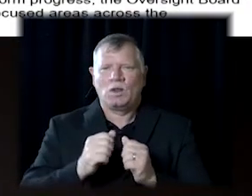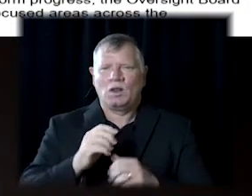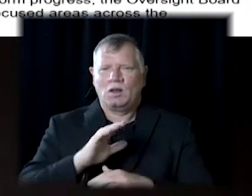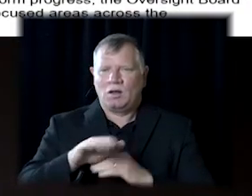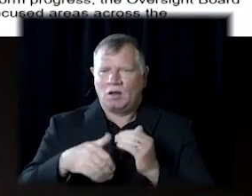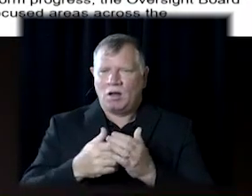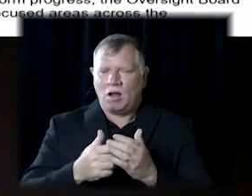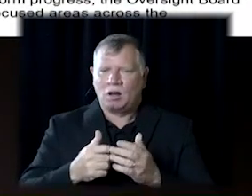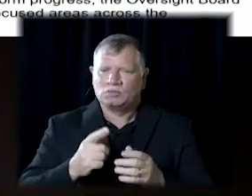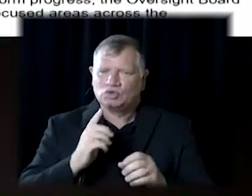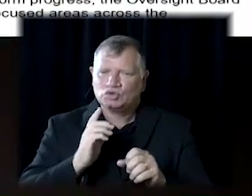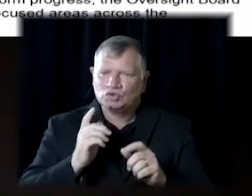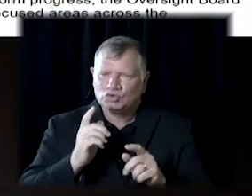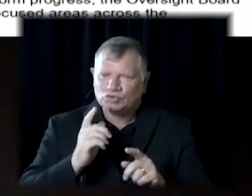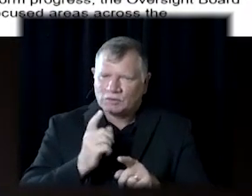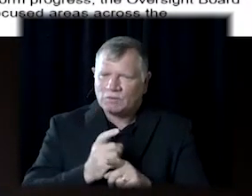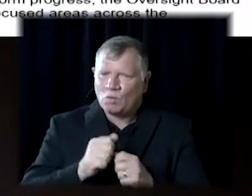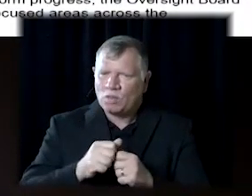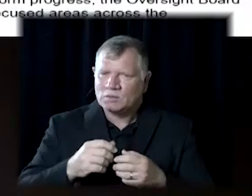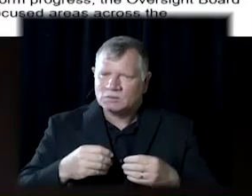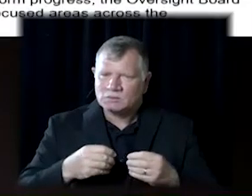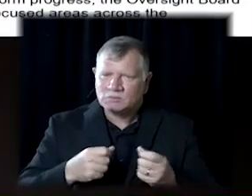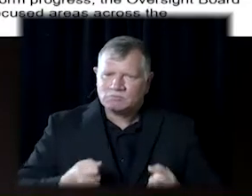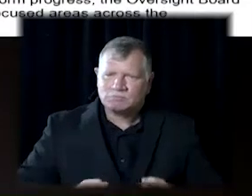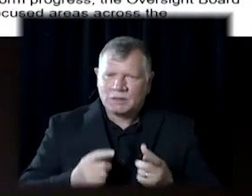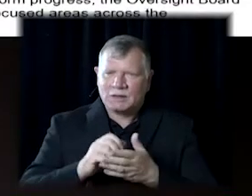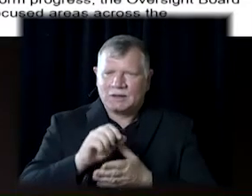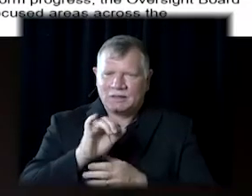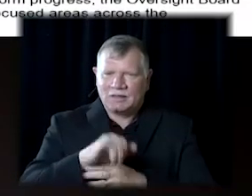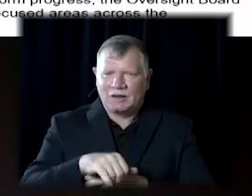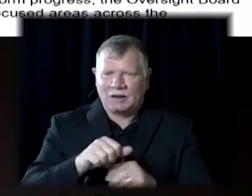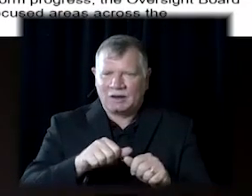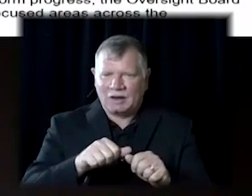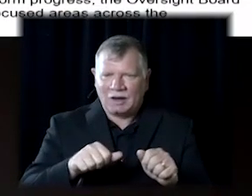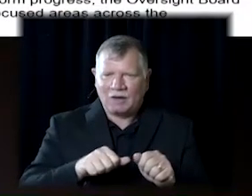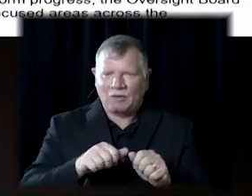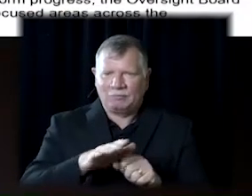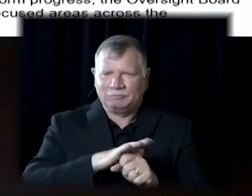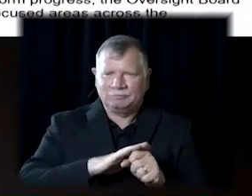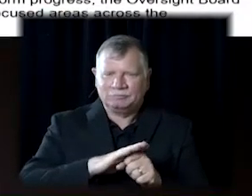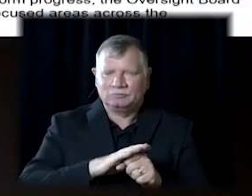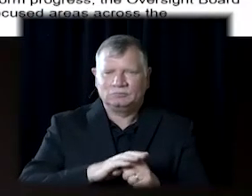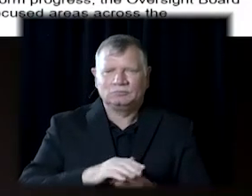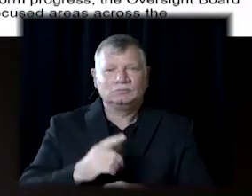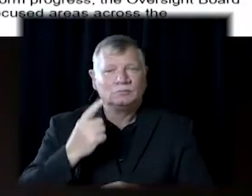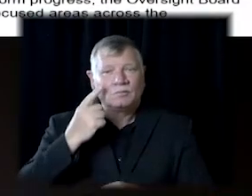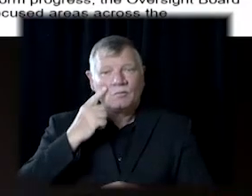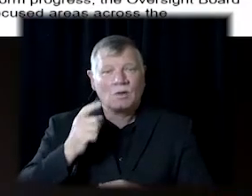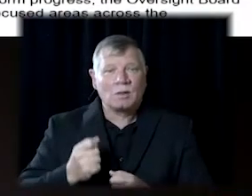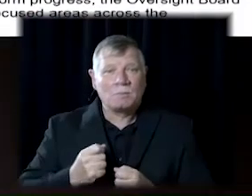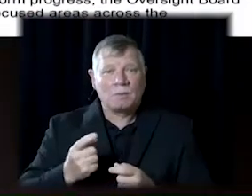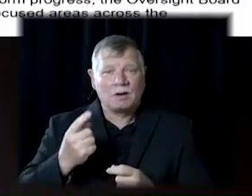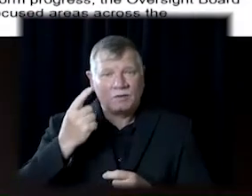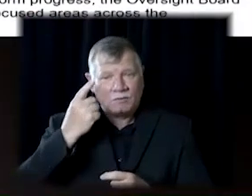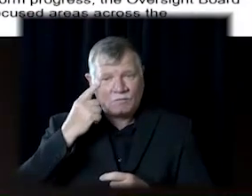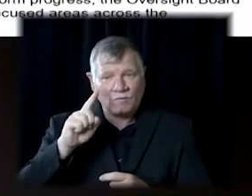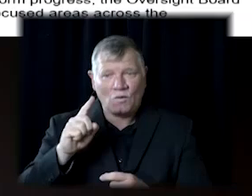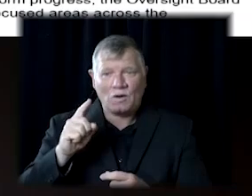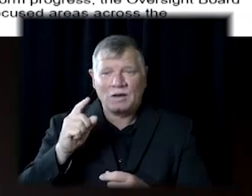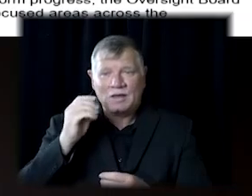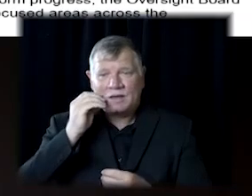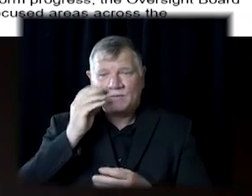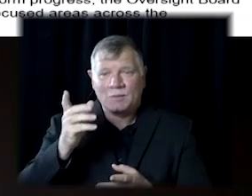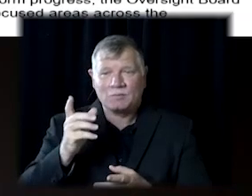all spending in these areas. The 2019 fiscal plan only includes spending where the areas were justified by the